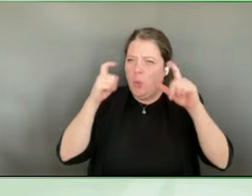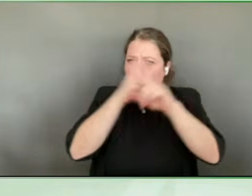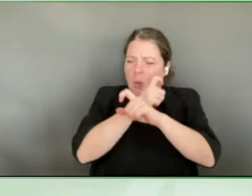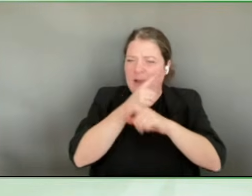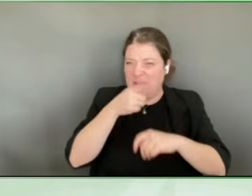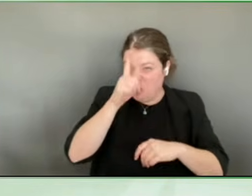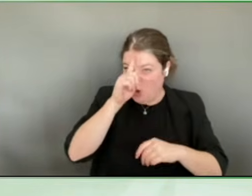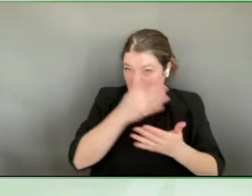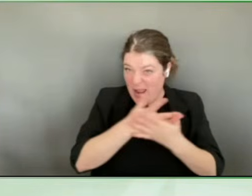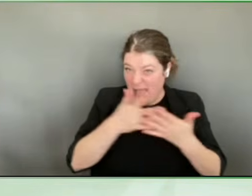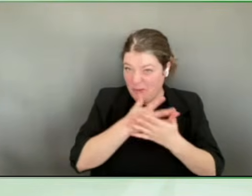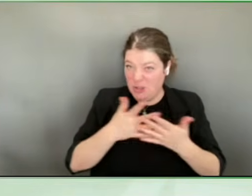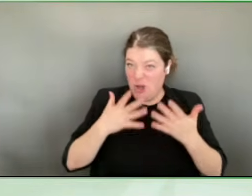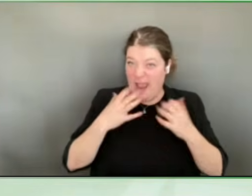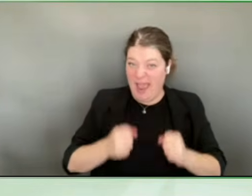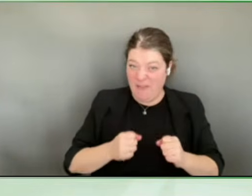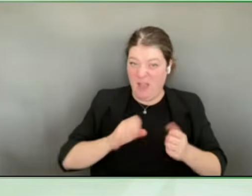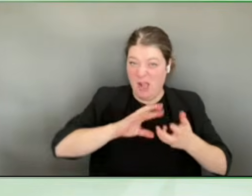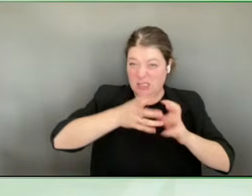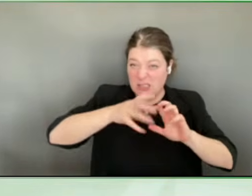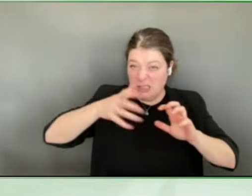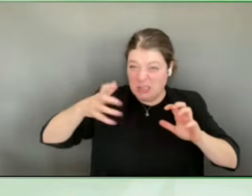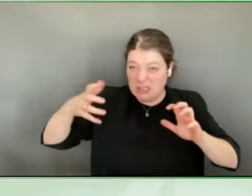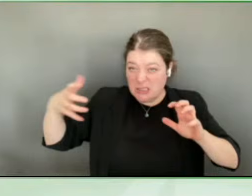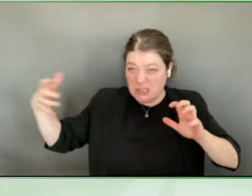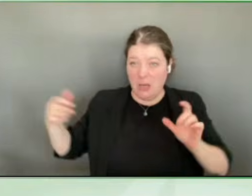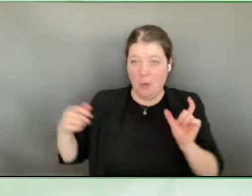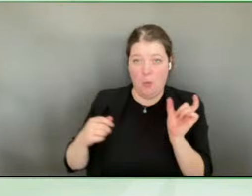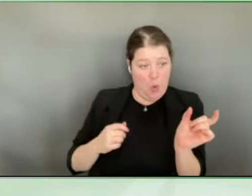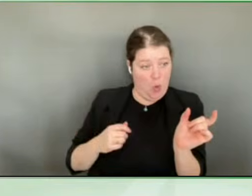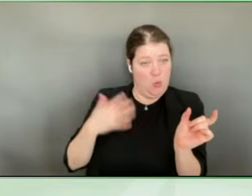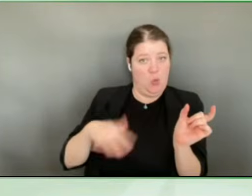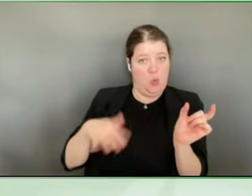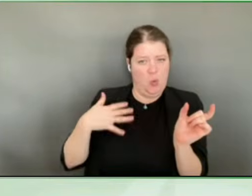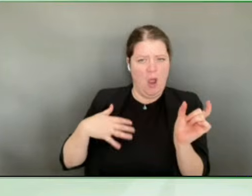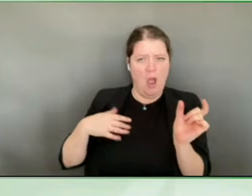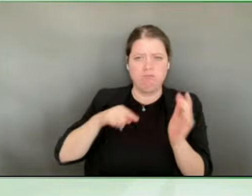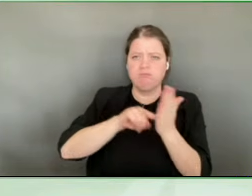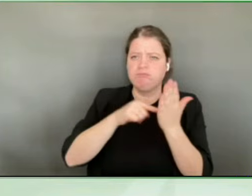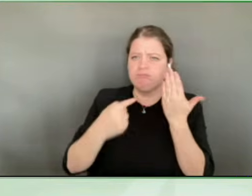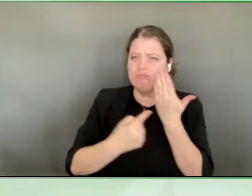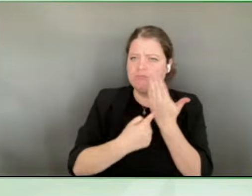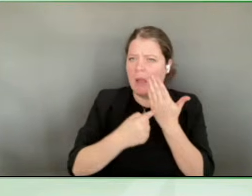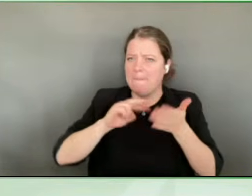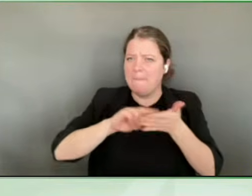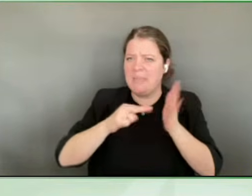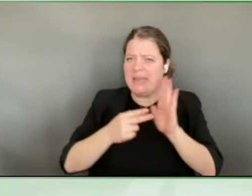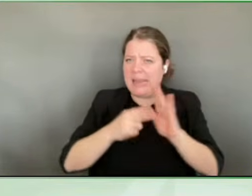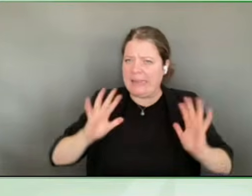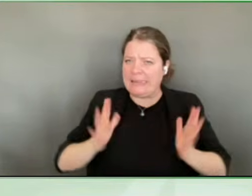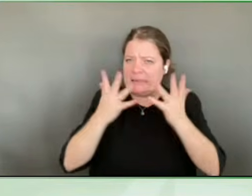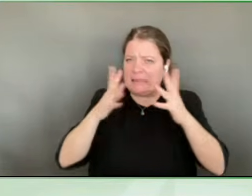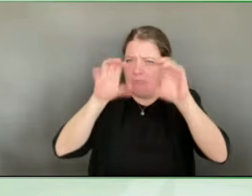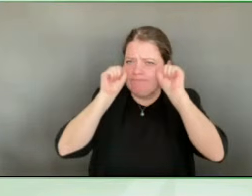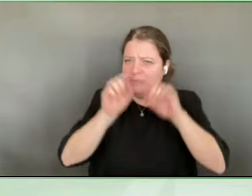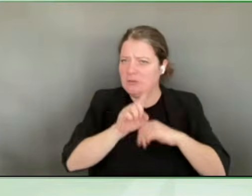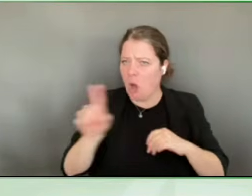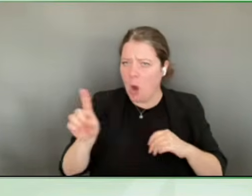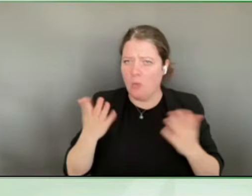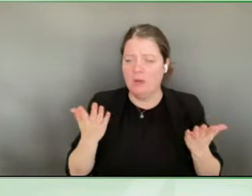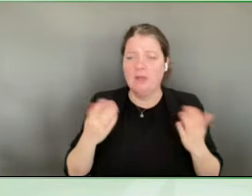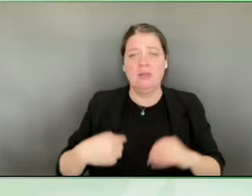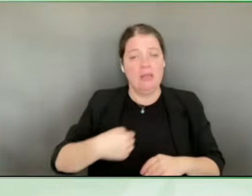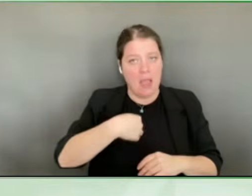fancy words explaining something, or what helps me a lot when I try to translate into easier language, I look at my